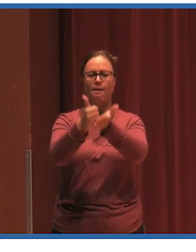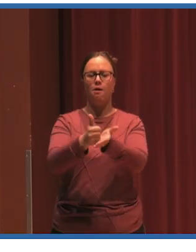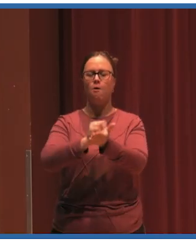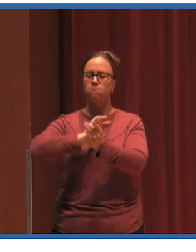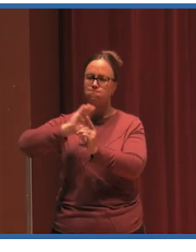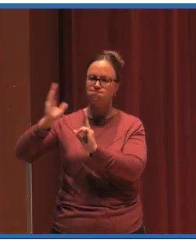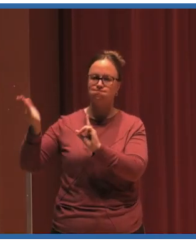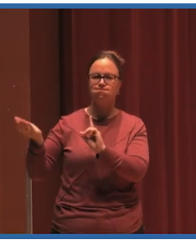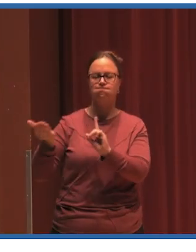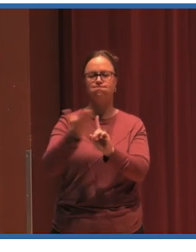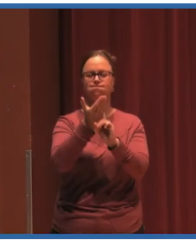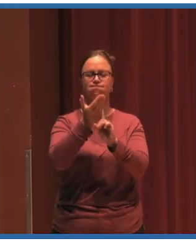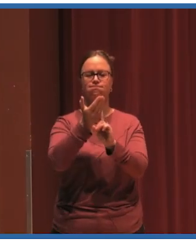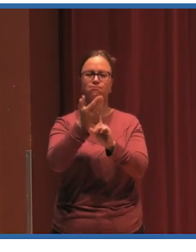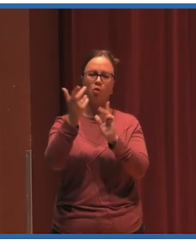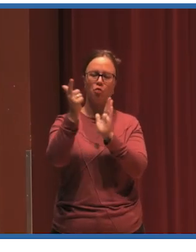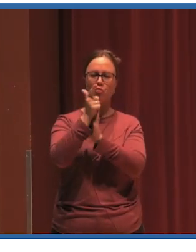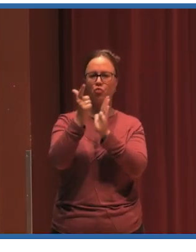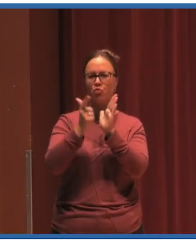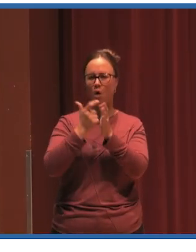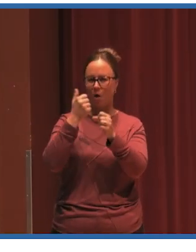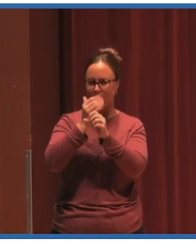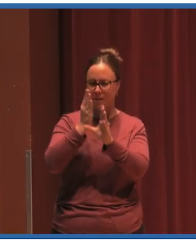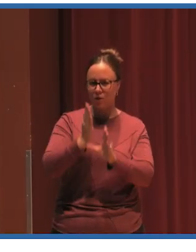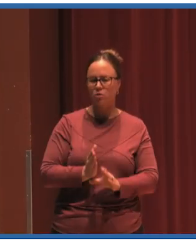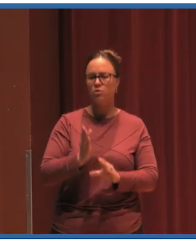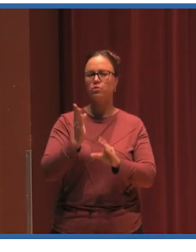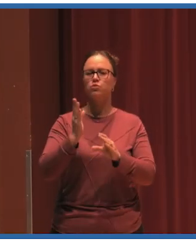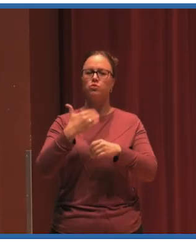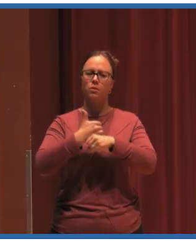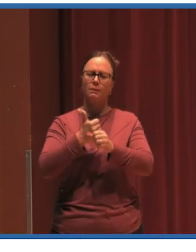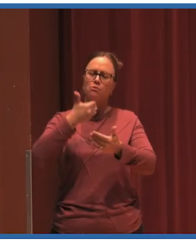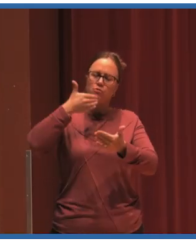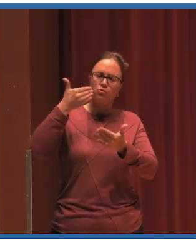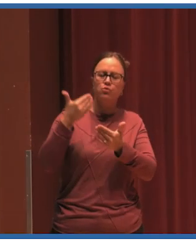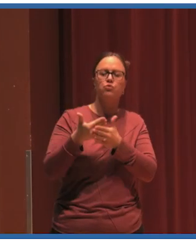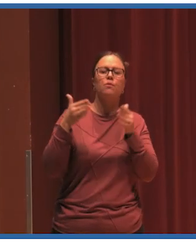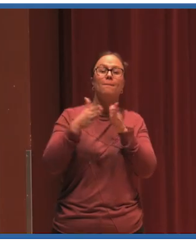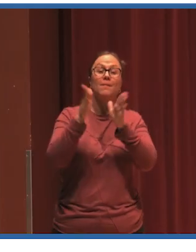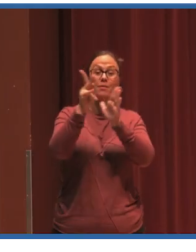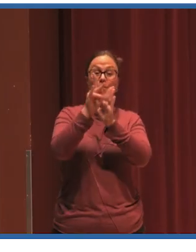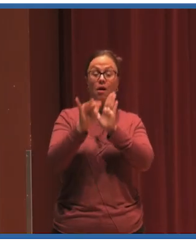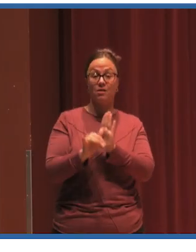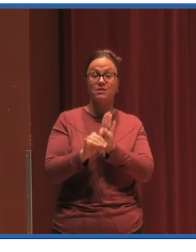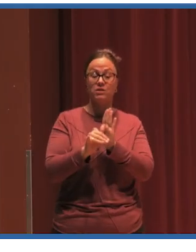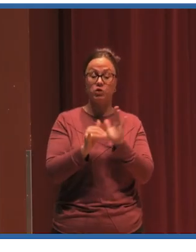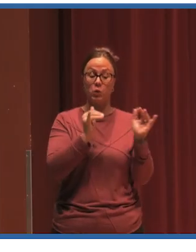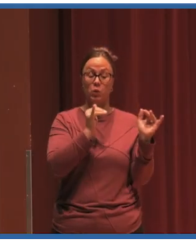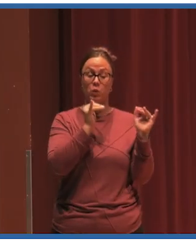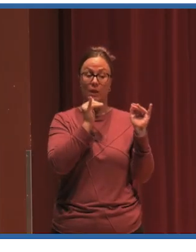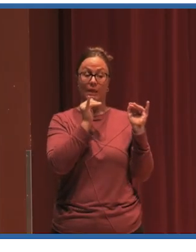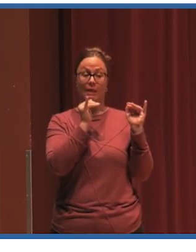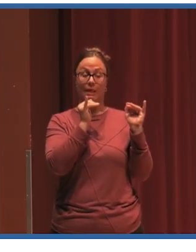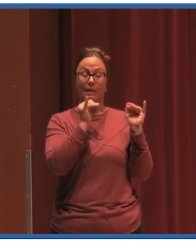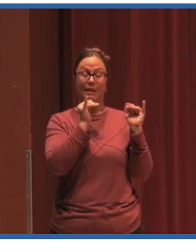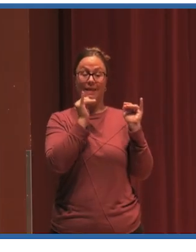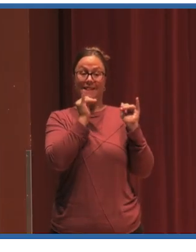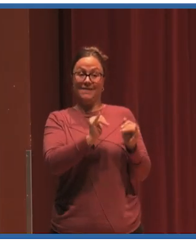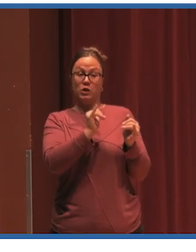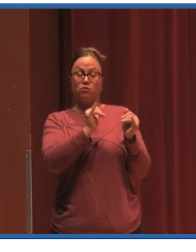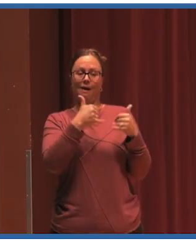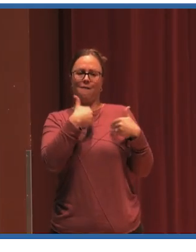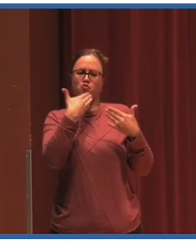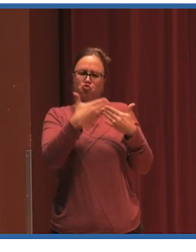persuade legislators to do good public policy. So have a good individual doctor,